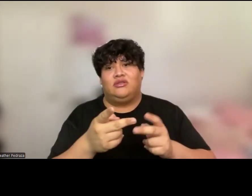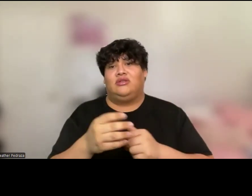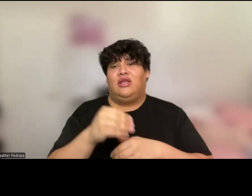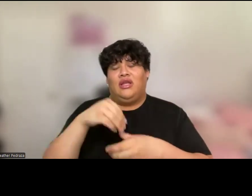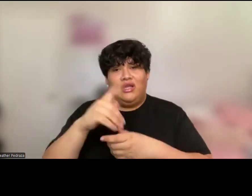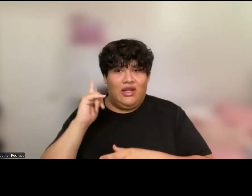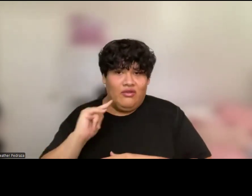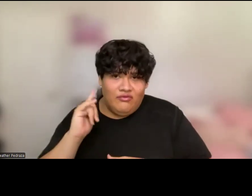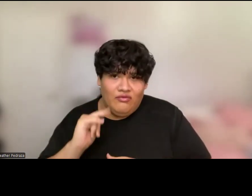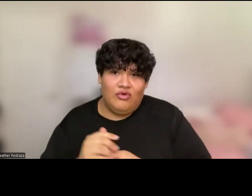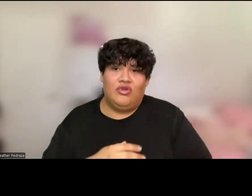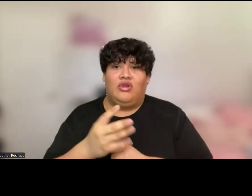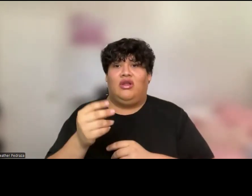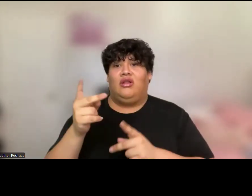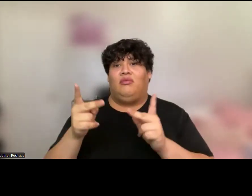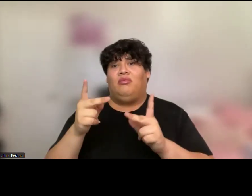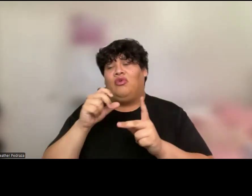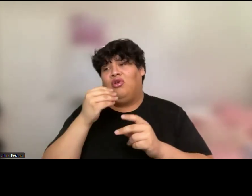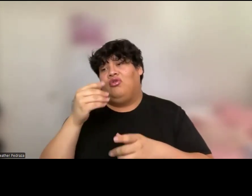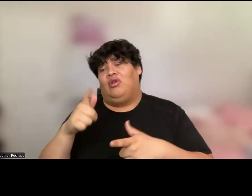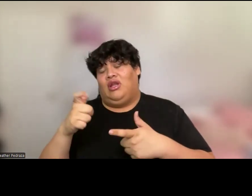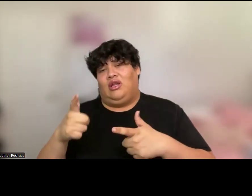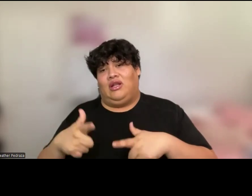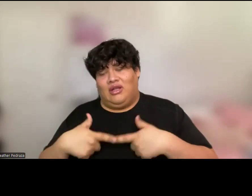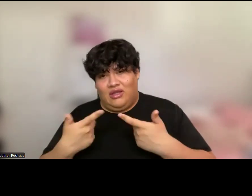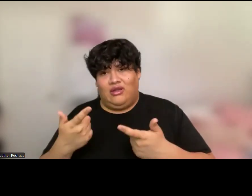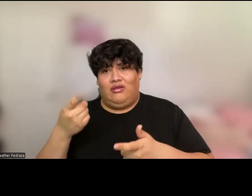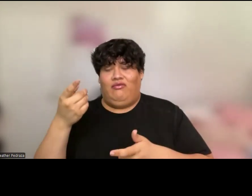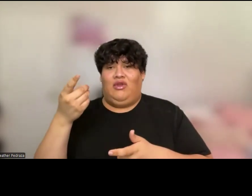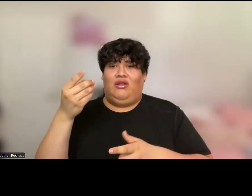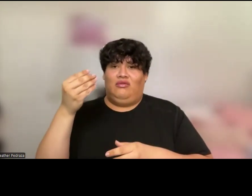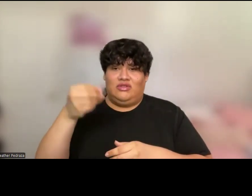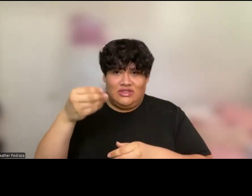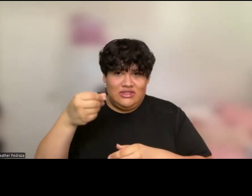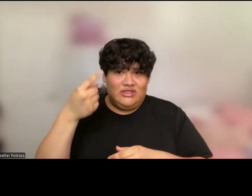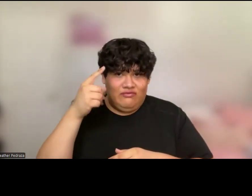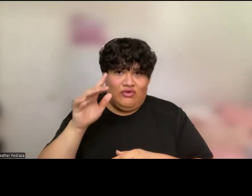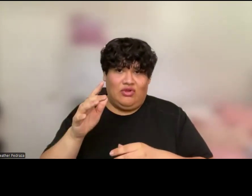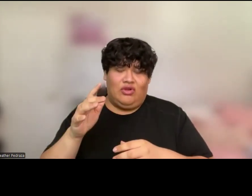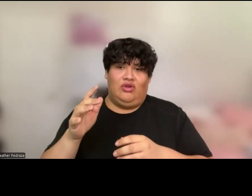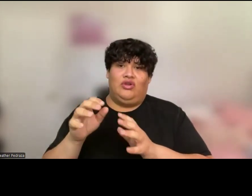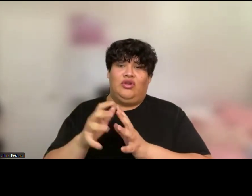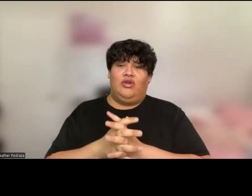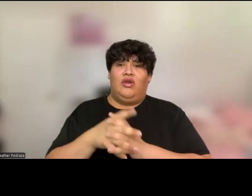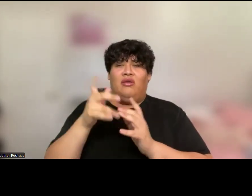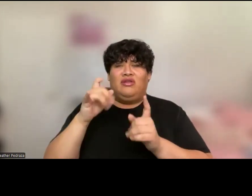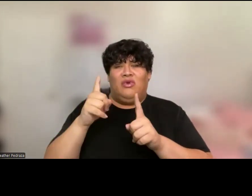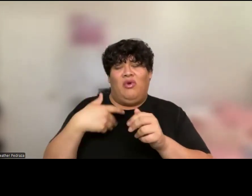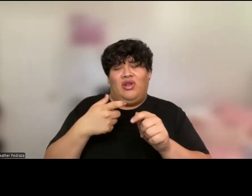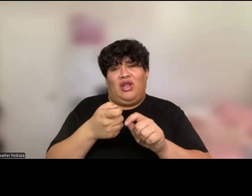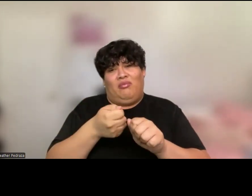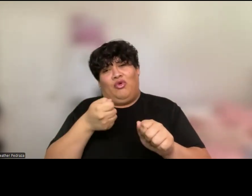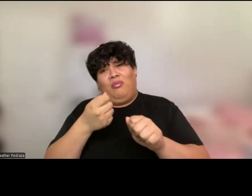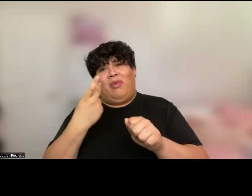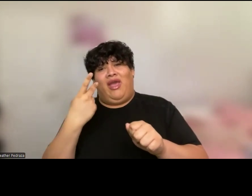numbers, residents in assisted living facilities or RCFEs. And so this is where I want to pull back a bit and